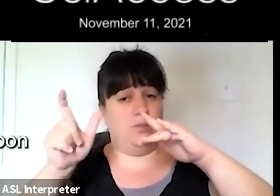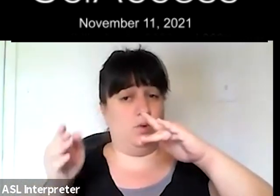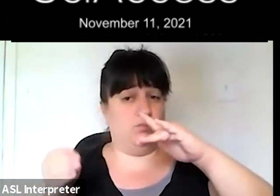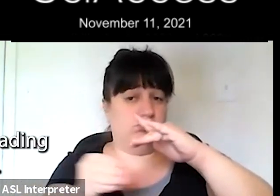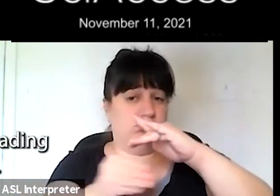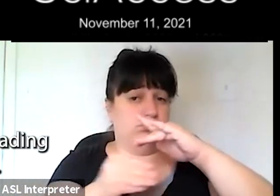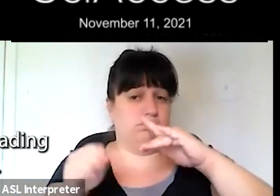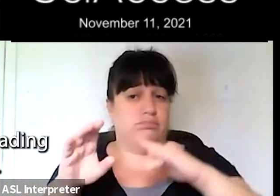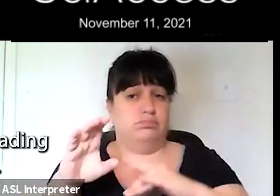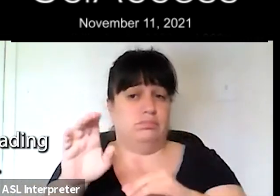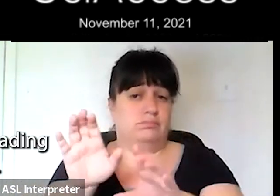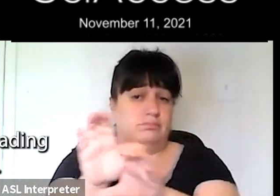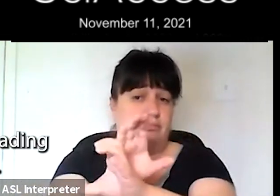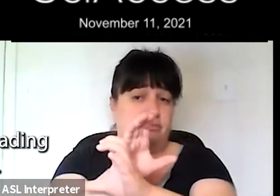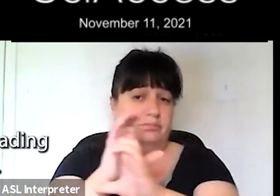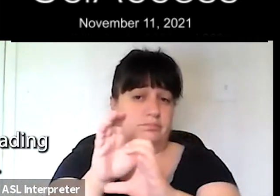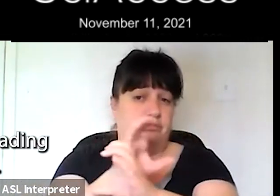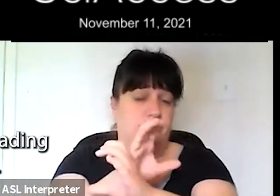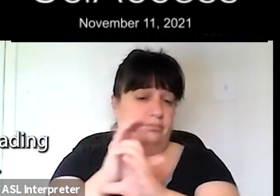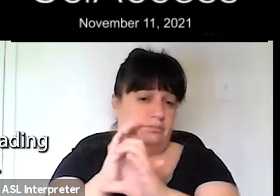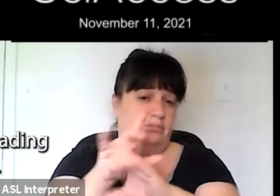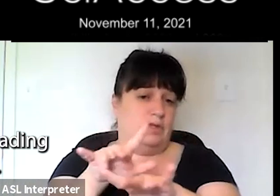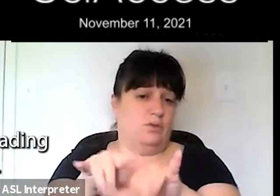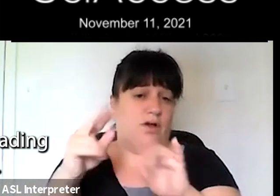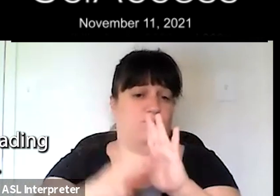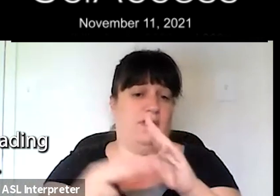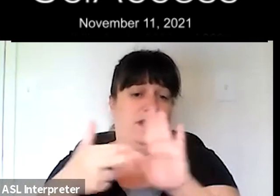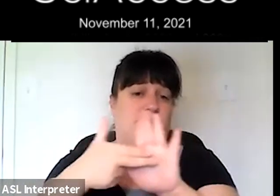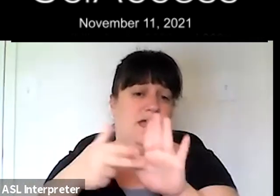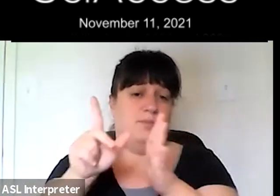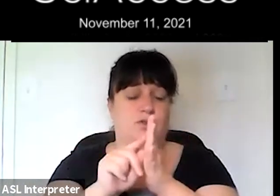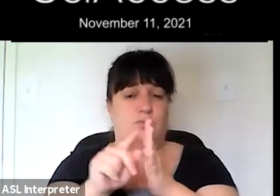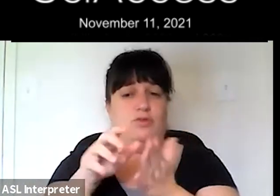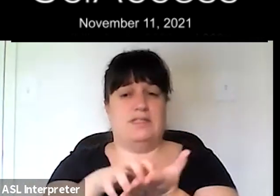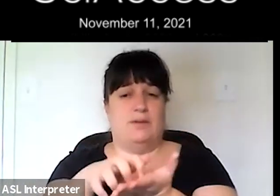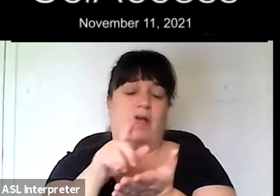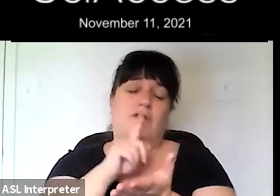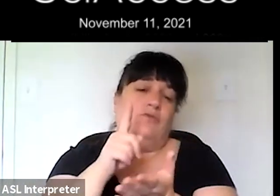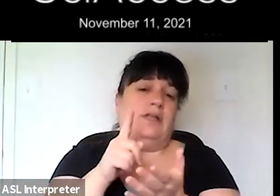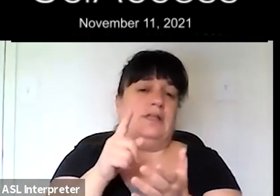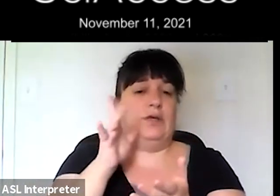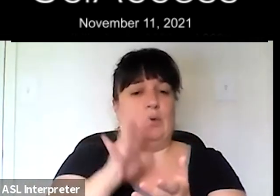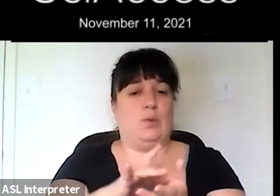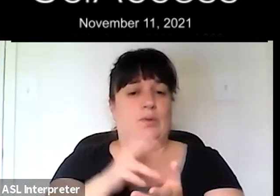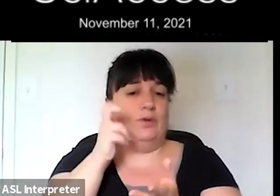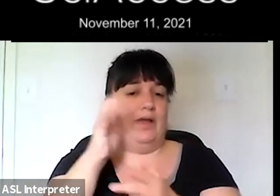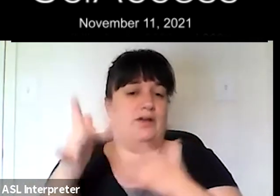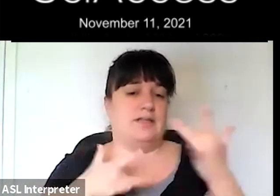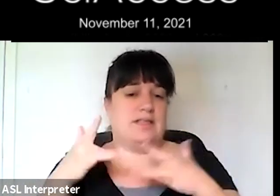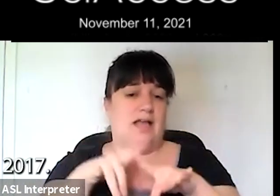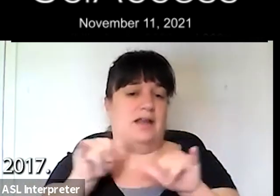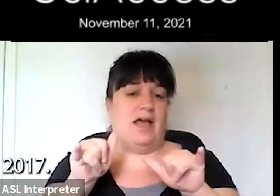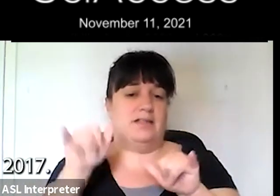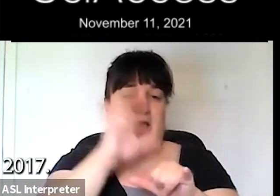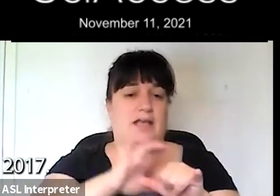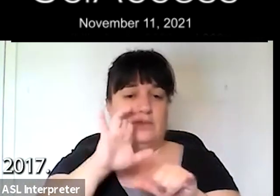the sun while they can move it themselves while reading labels that are printed in Braille. And it was really, really cool to hear the excitement as they explored the